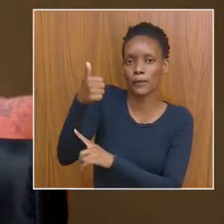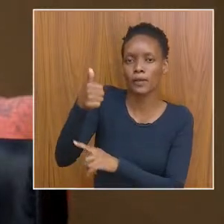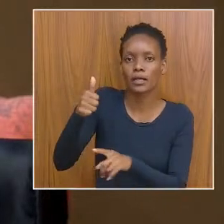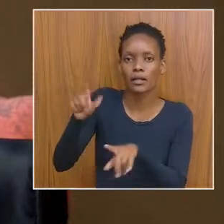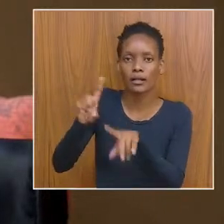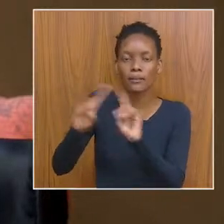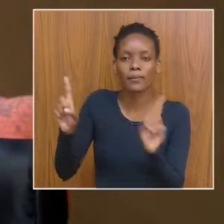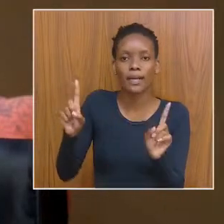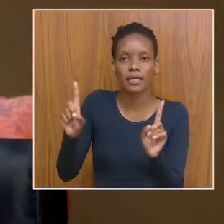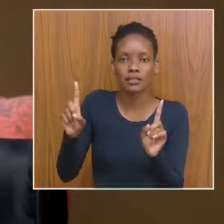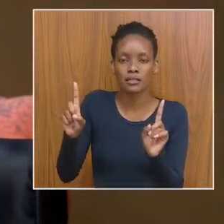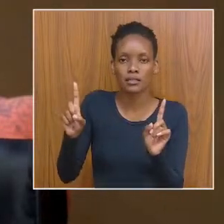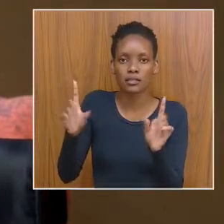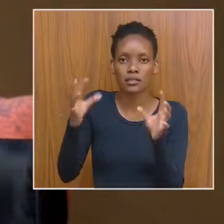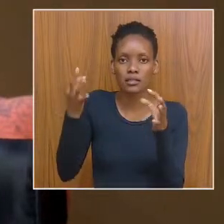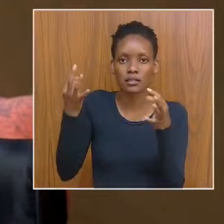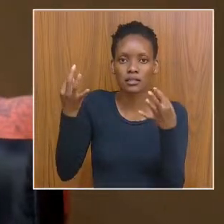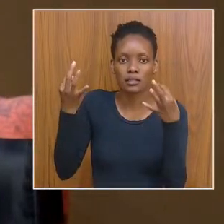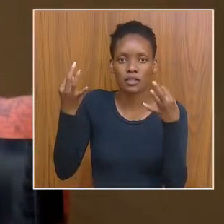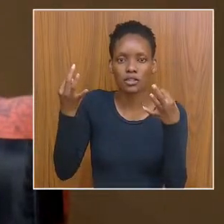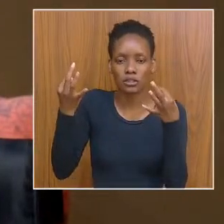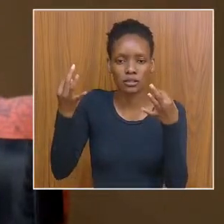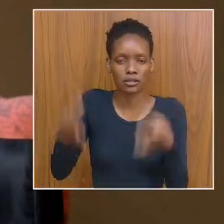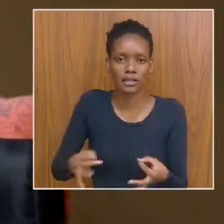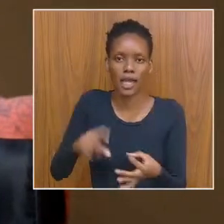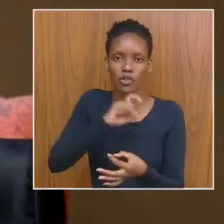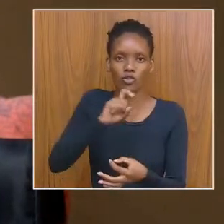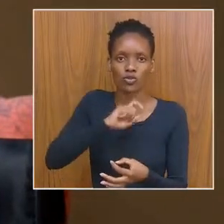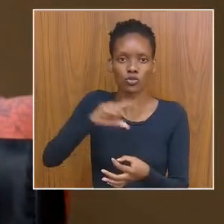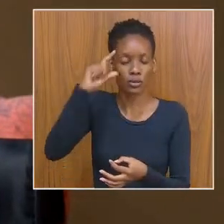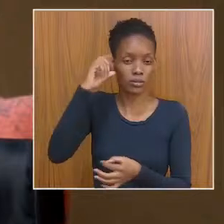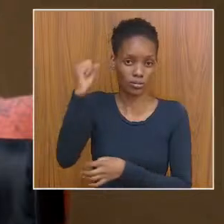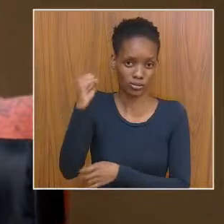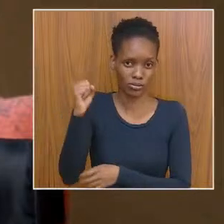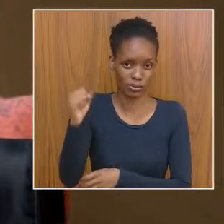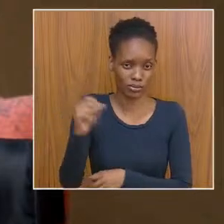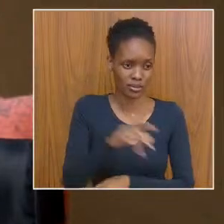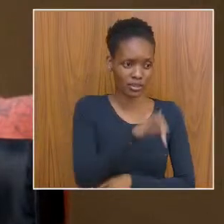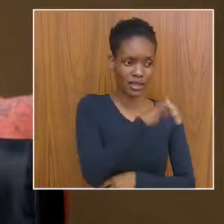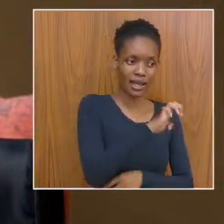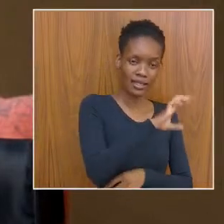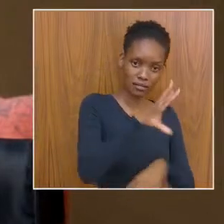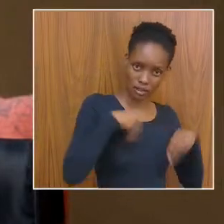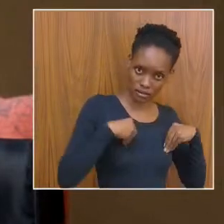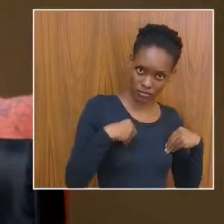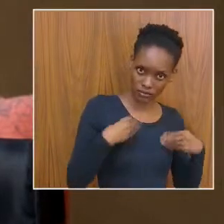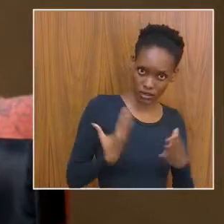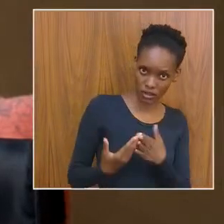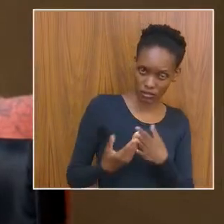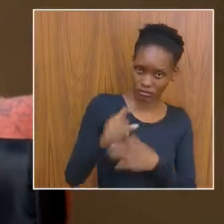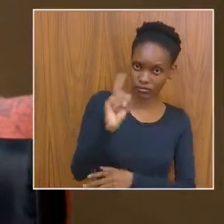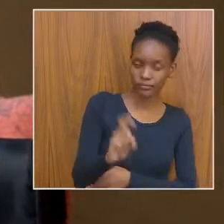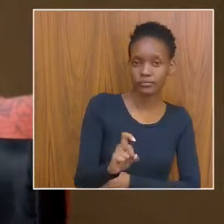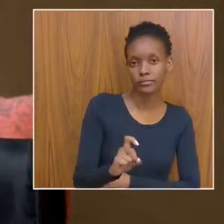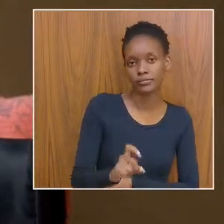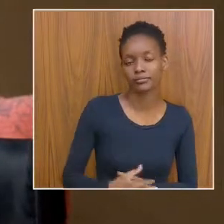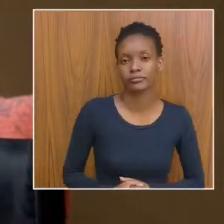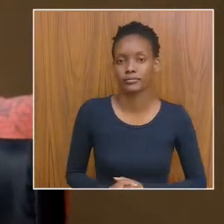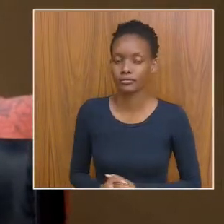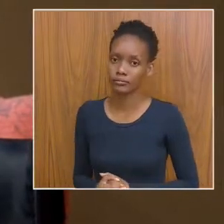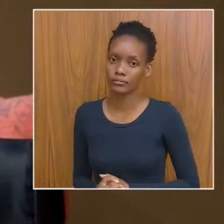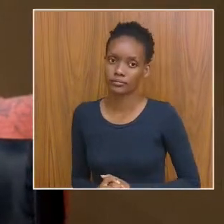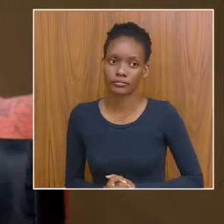as a face of our party? How flexible is the IEC in accommodating such a demand?